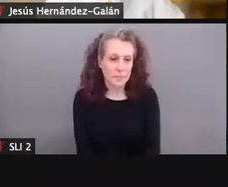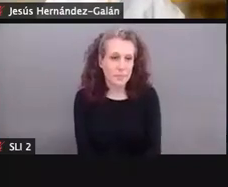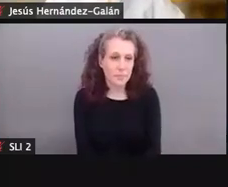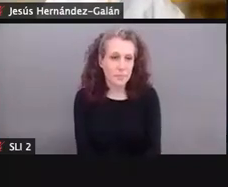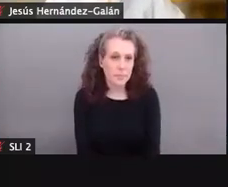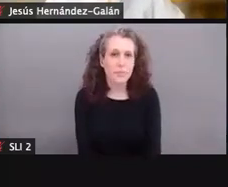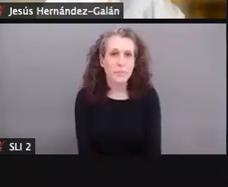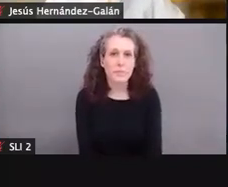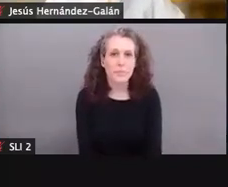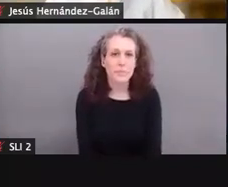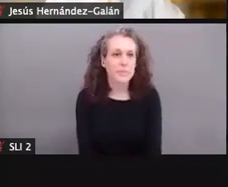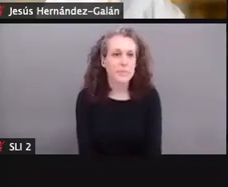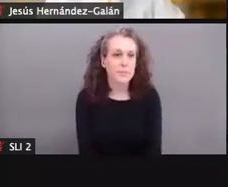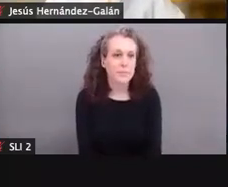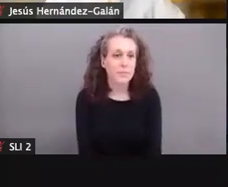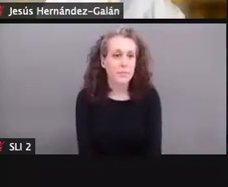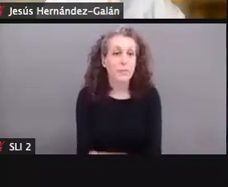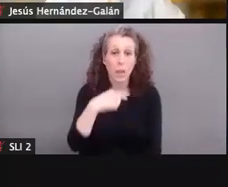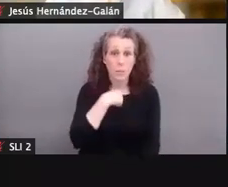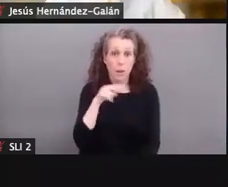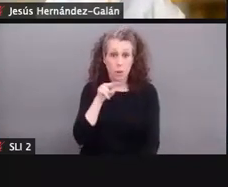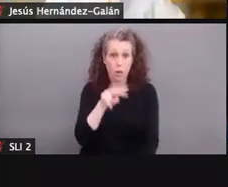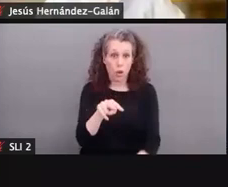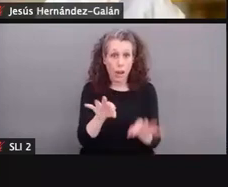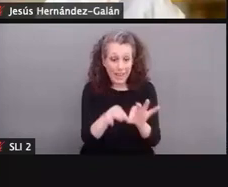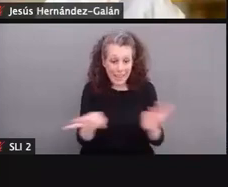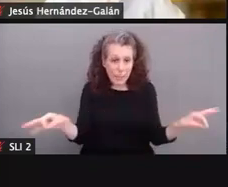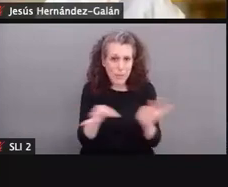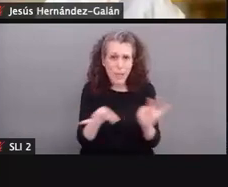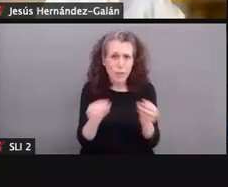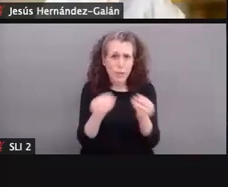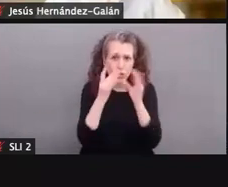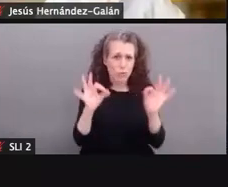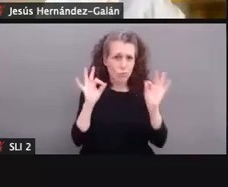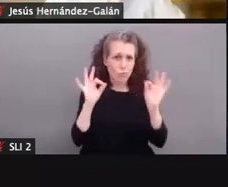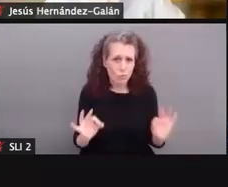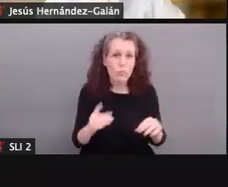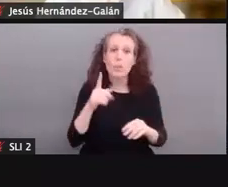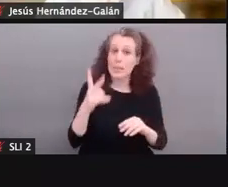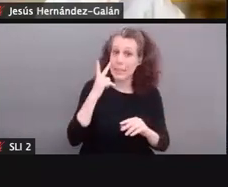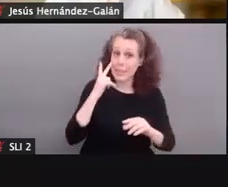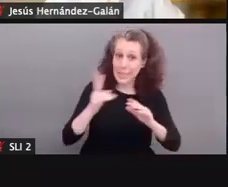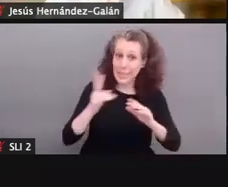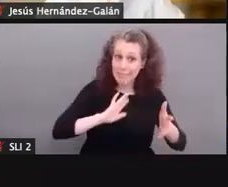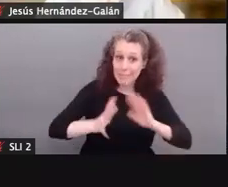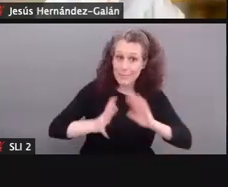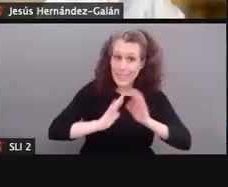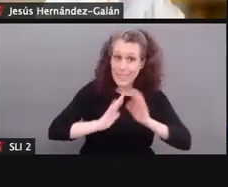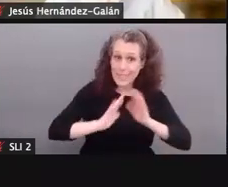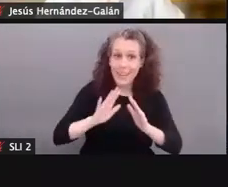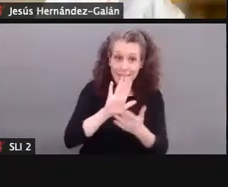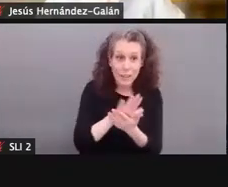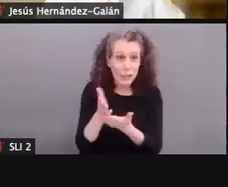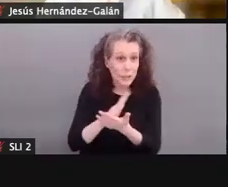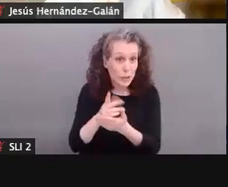I can see that the captions are working perfectly. You can see the sign language translations in international sign